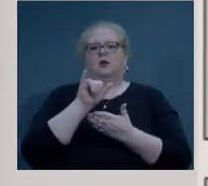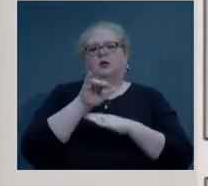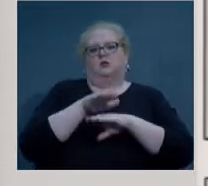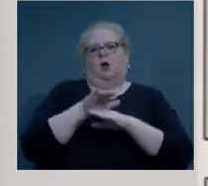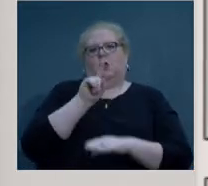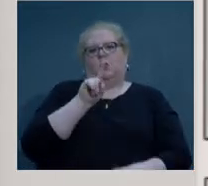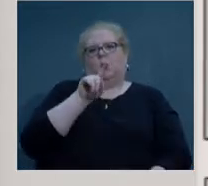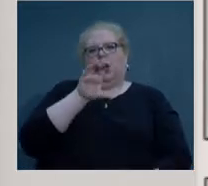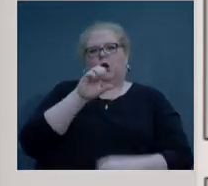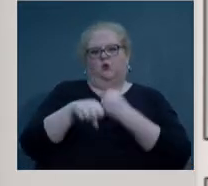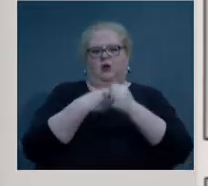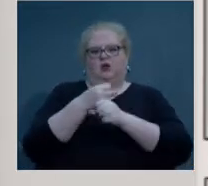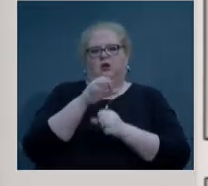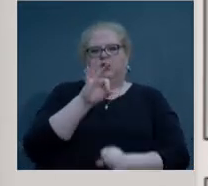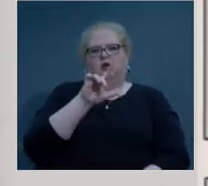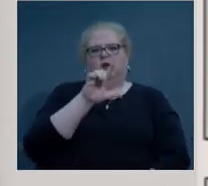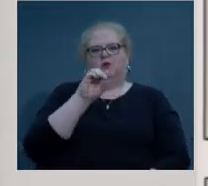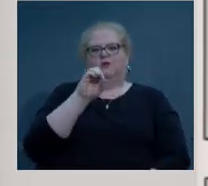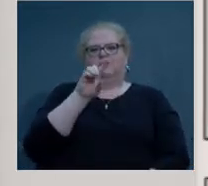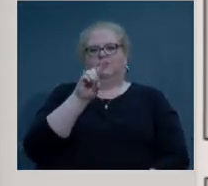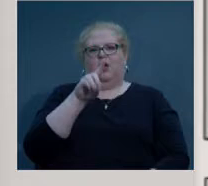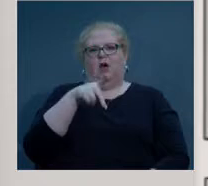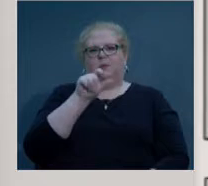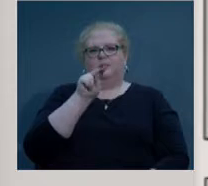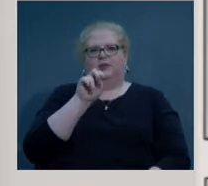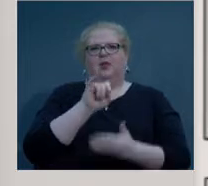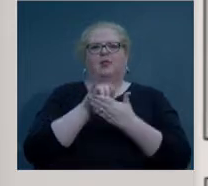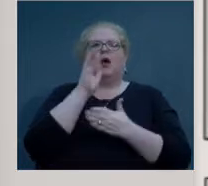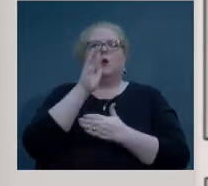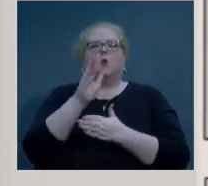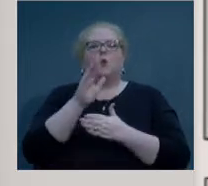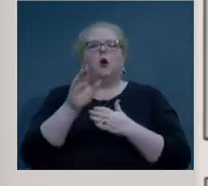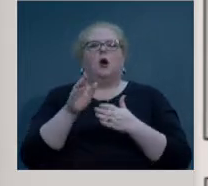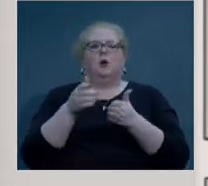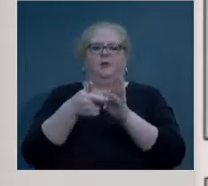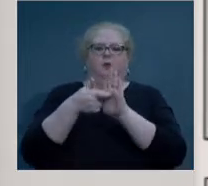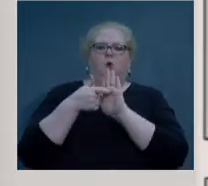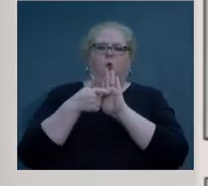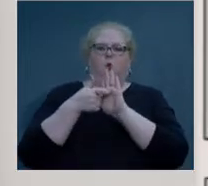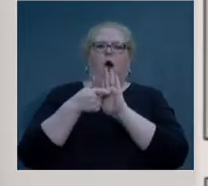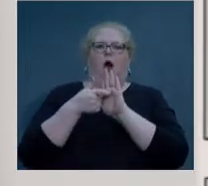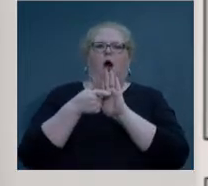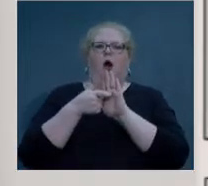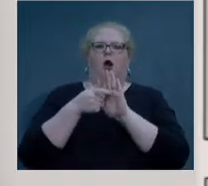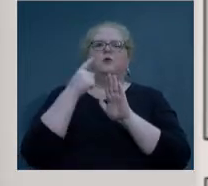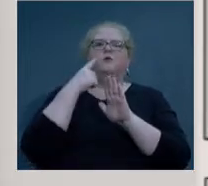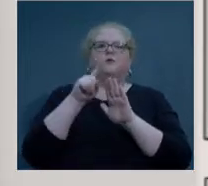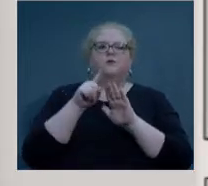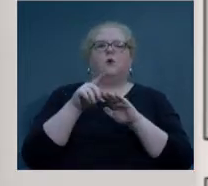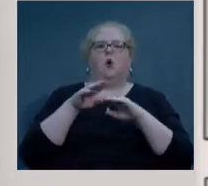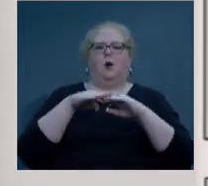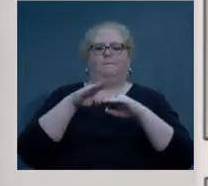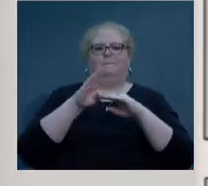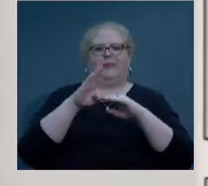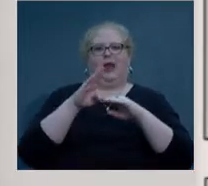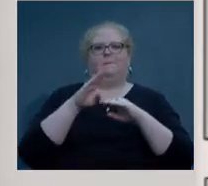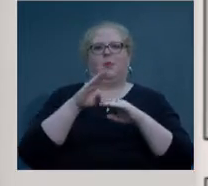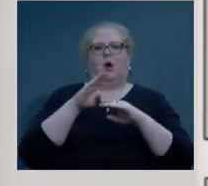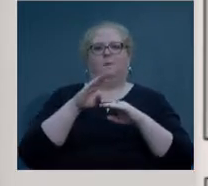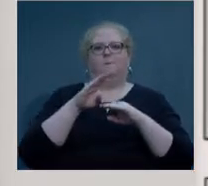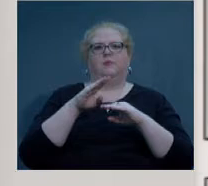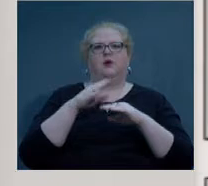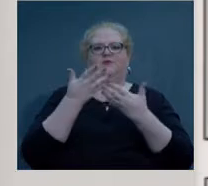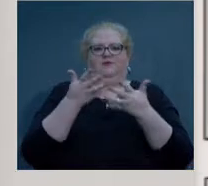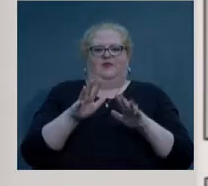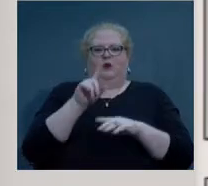floodplain, requiring that to show up as the minimum finished floor elevation at least 1 foot above the base flood.